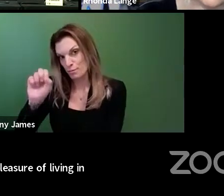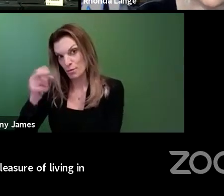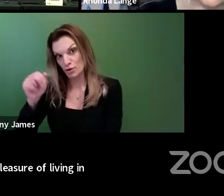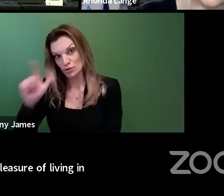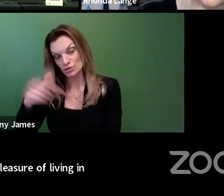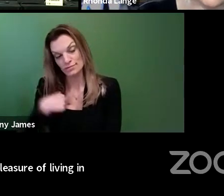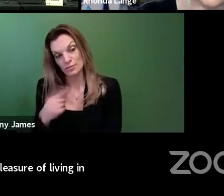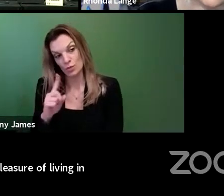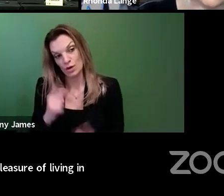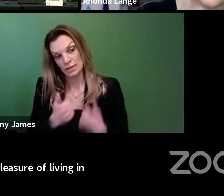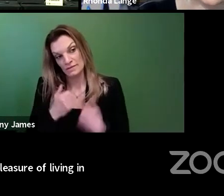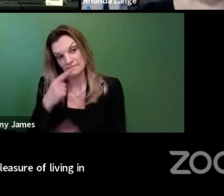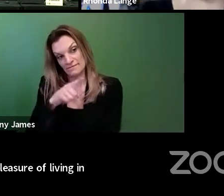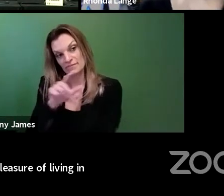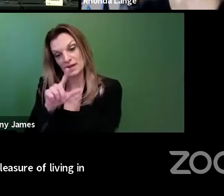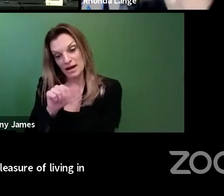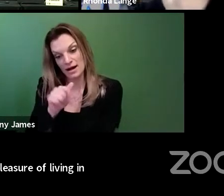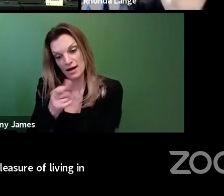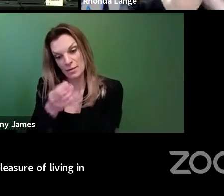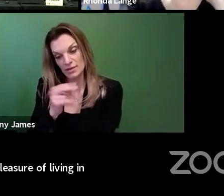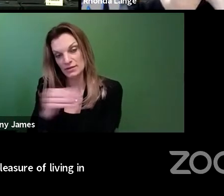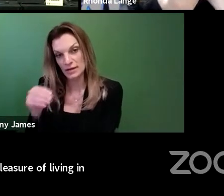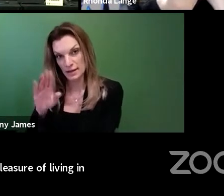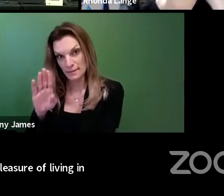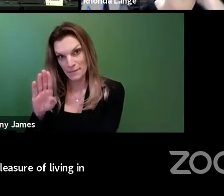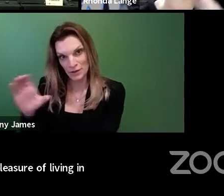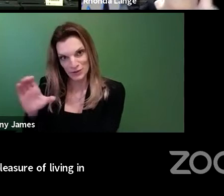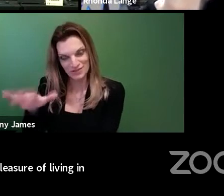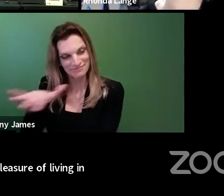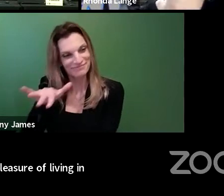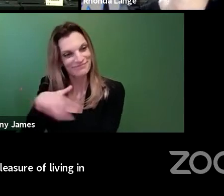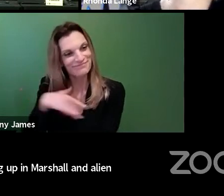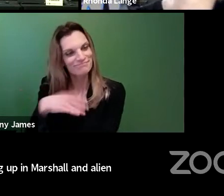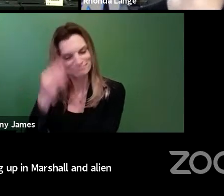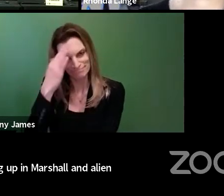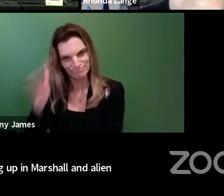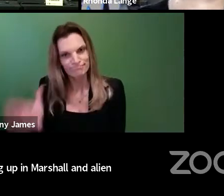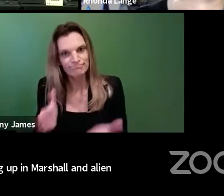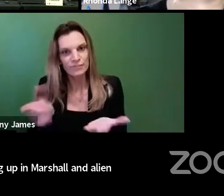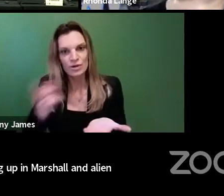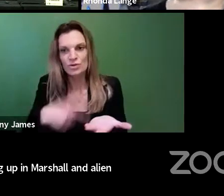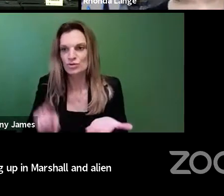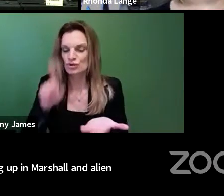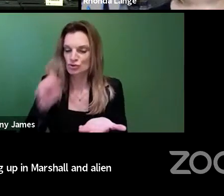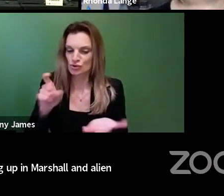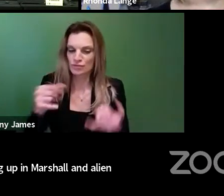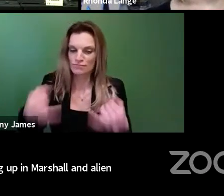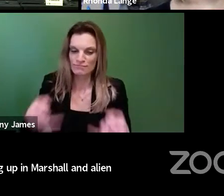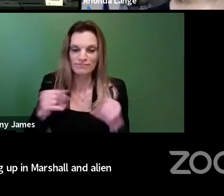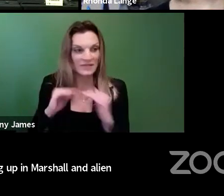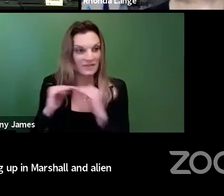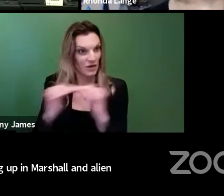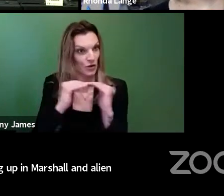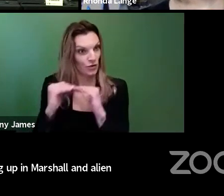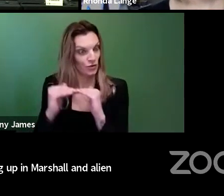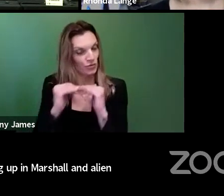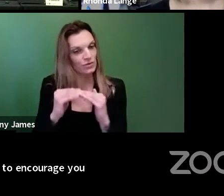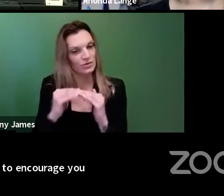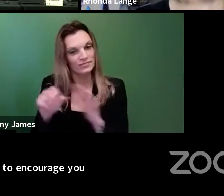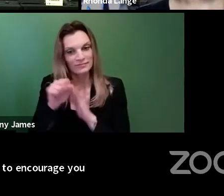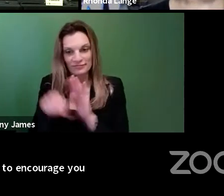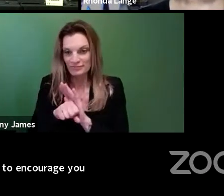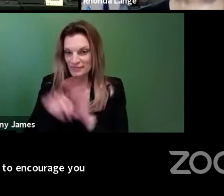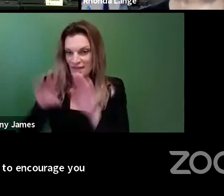property owner in both Albion and Battle Creek areas. I wanna encourage you again to consider drawing fair state house districts,